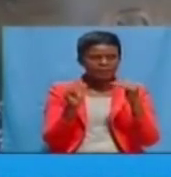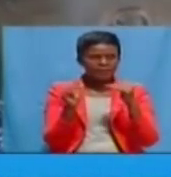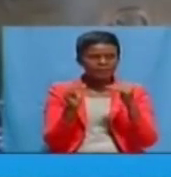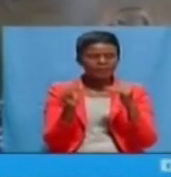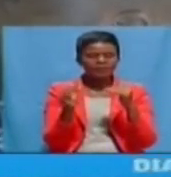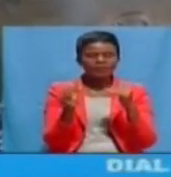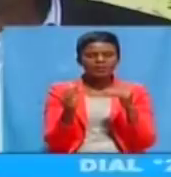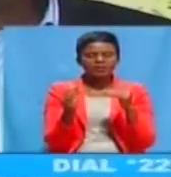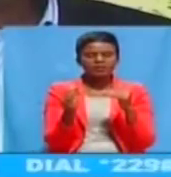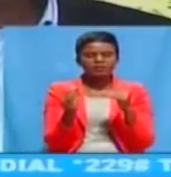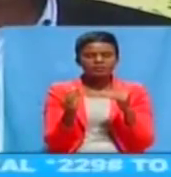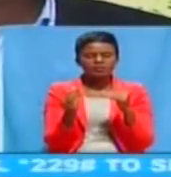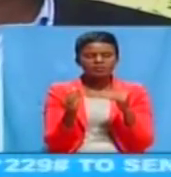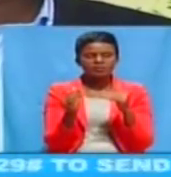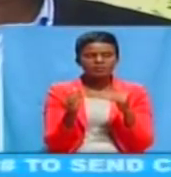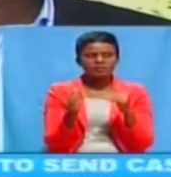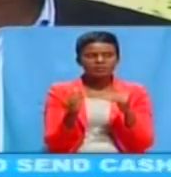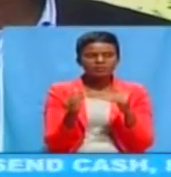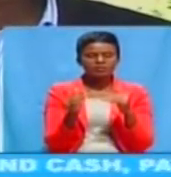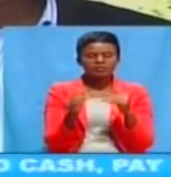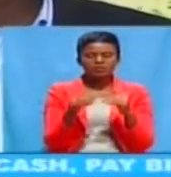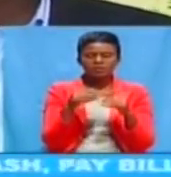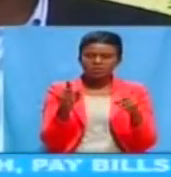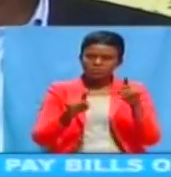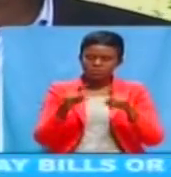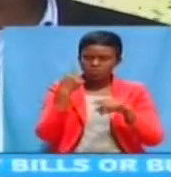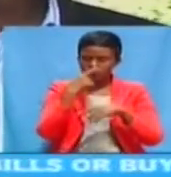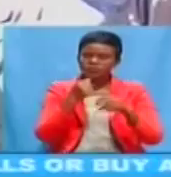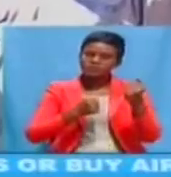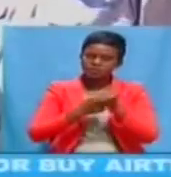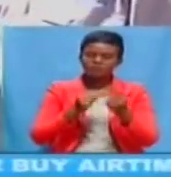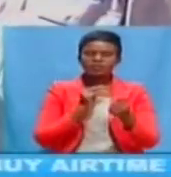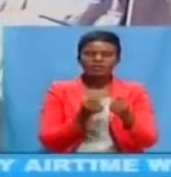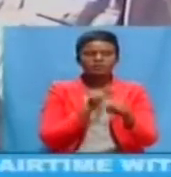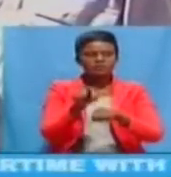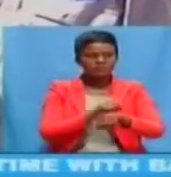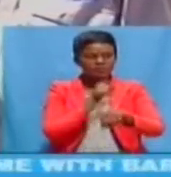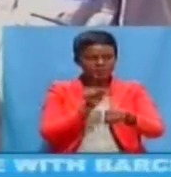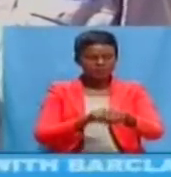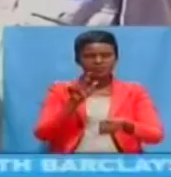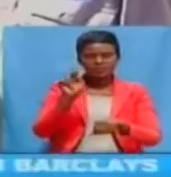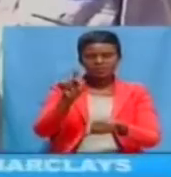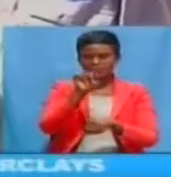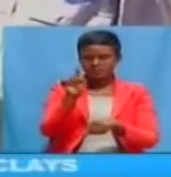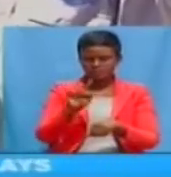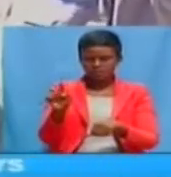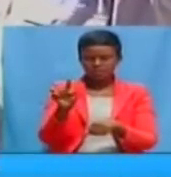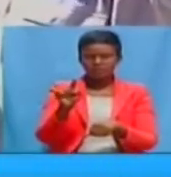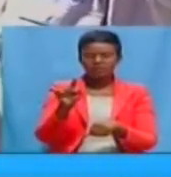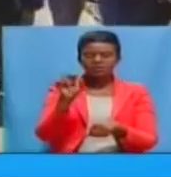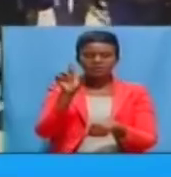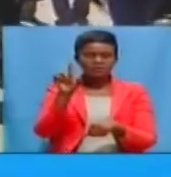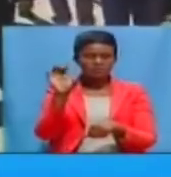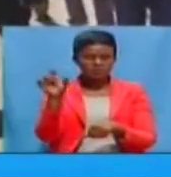you, our colleagues who have supported us for so long. Meanwhile, Kazungula District Commissioner Pascalina